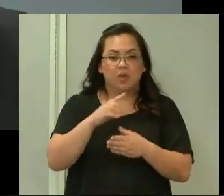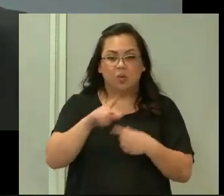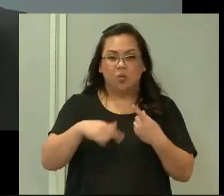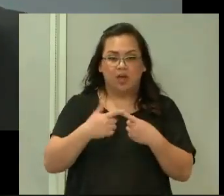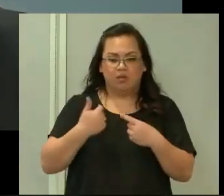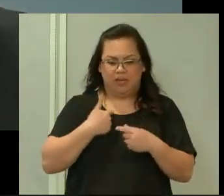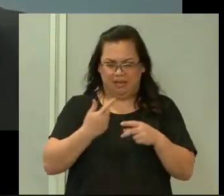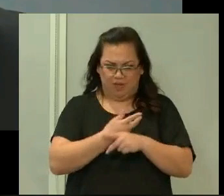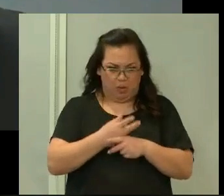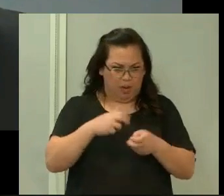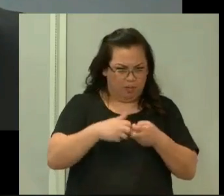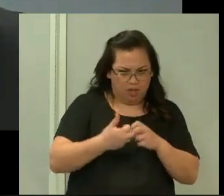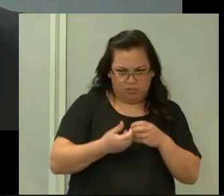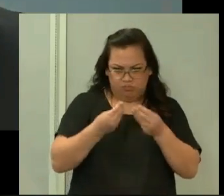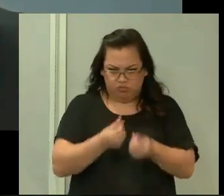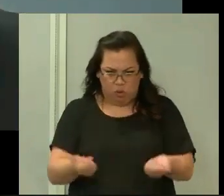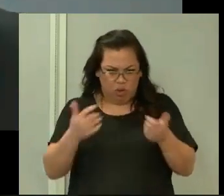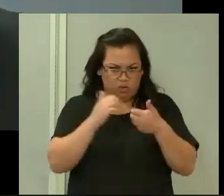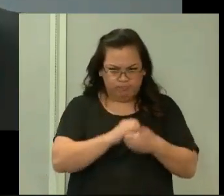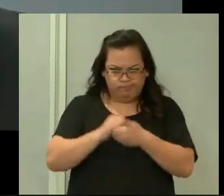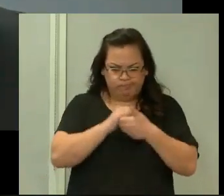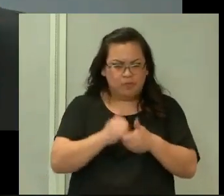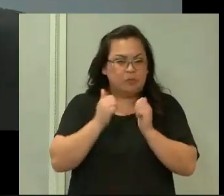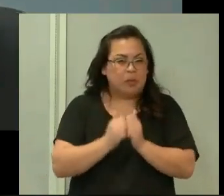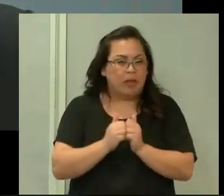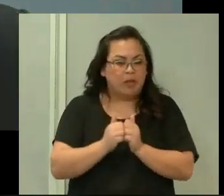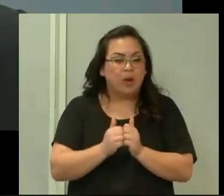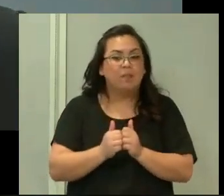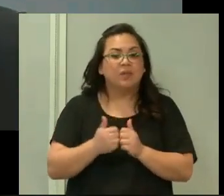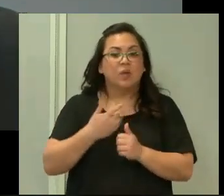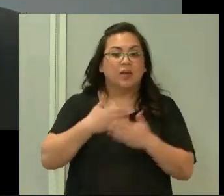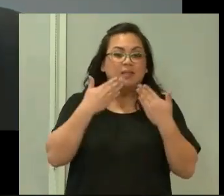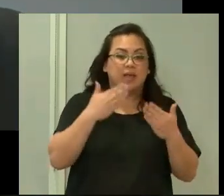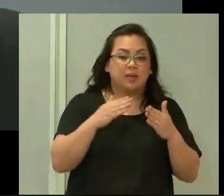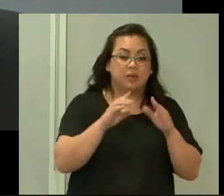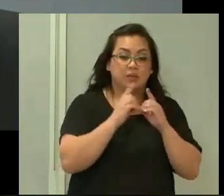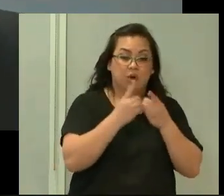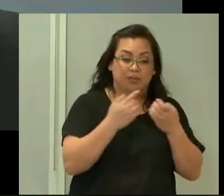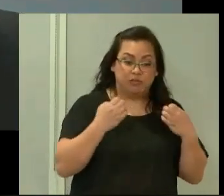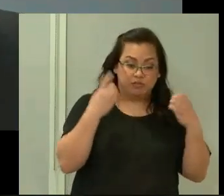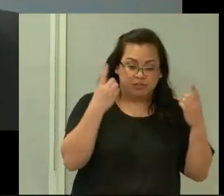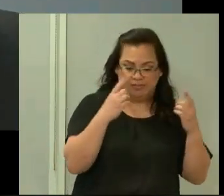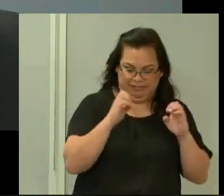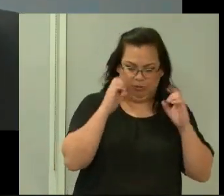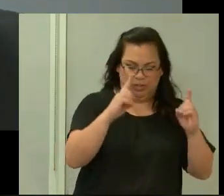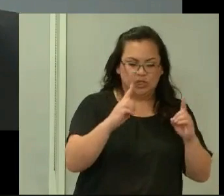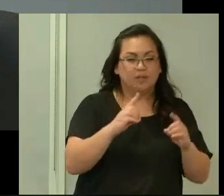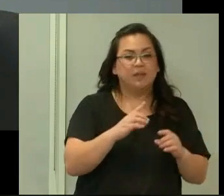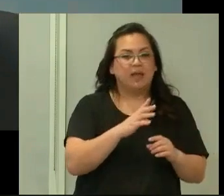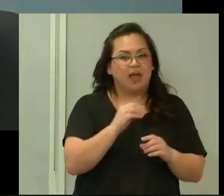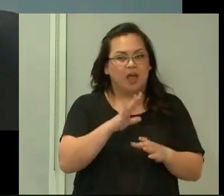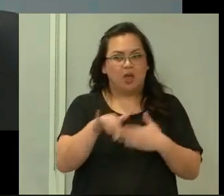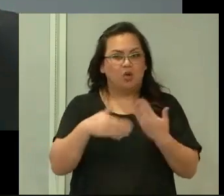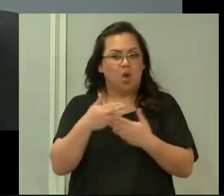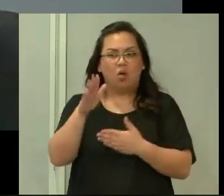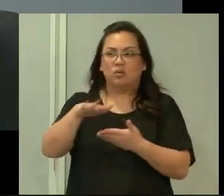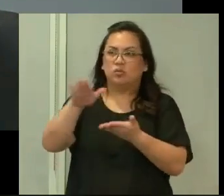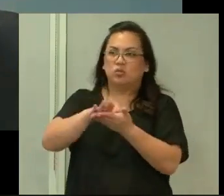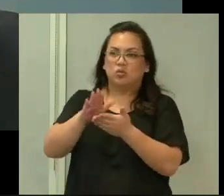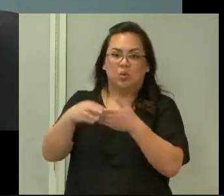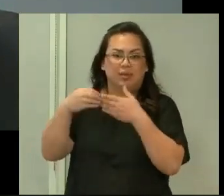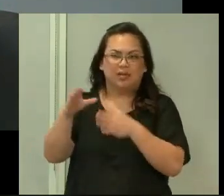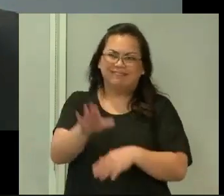problem solve and work through this together. And so I just want to thank the Department of Education and all of you school leaders throughout the